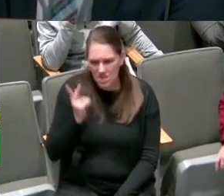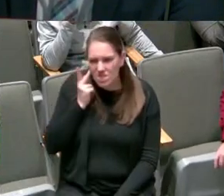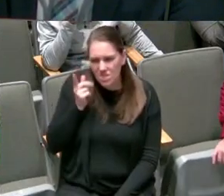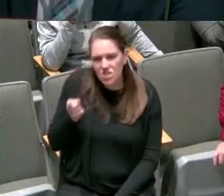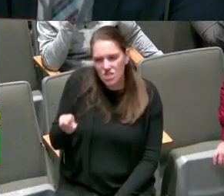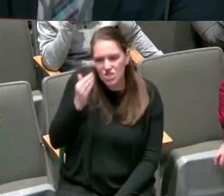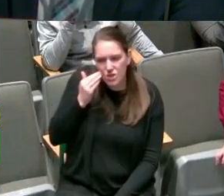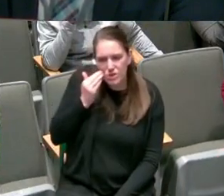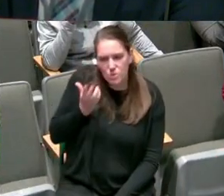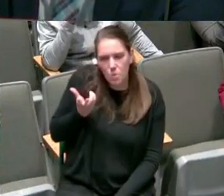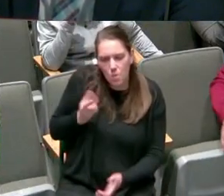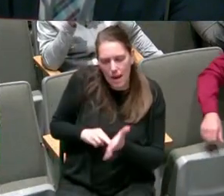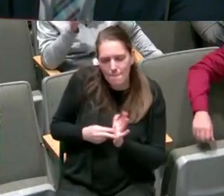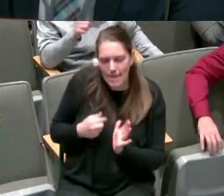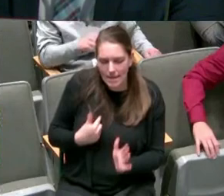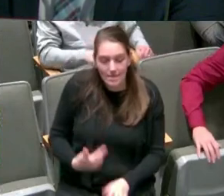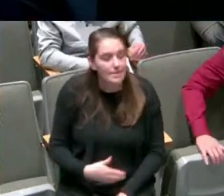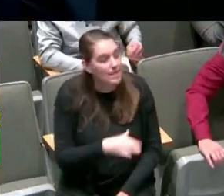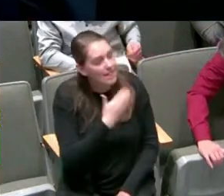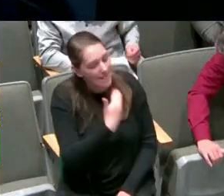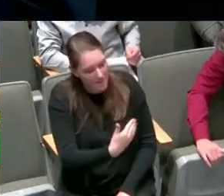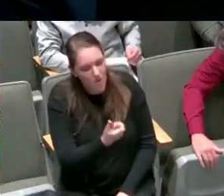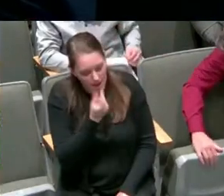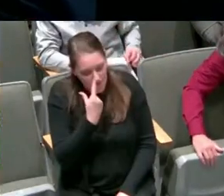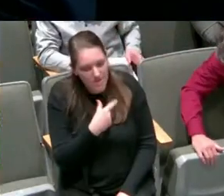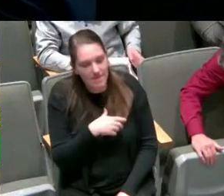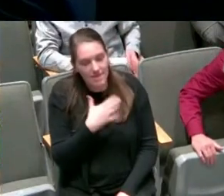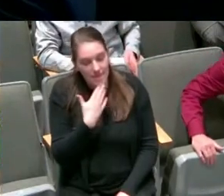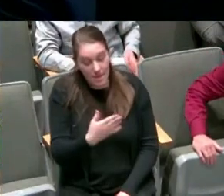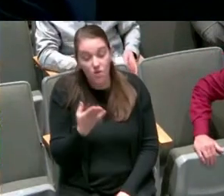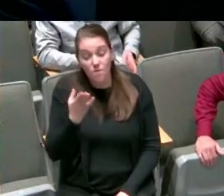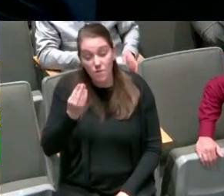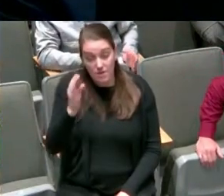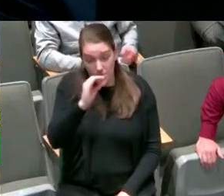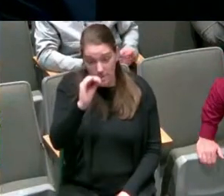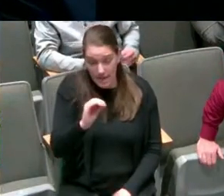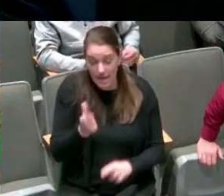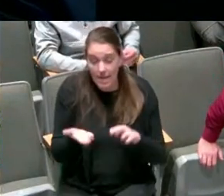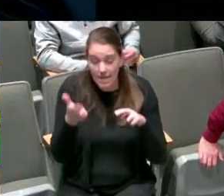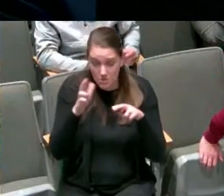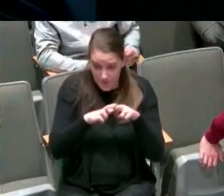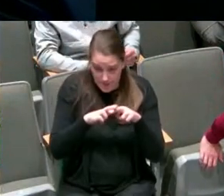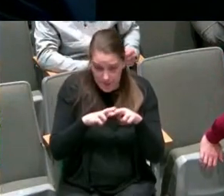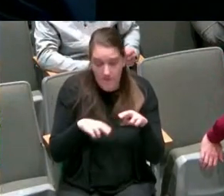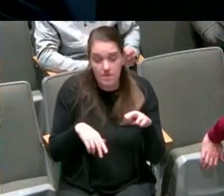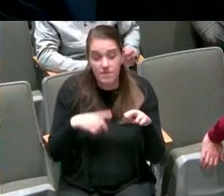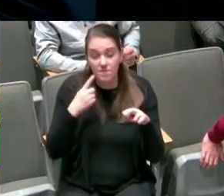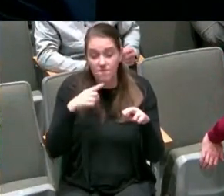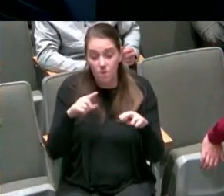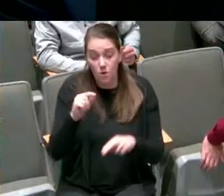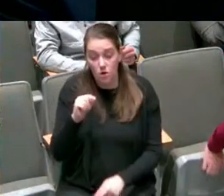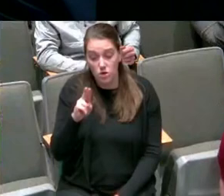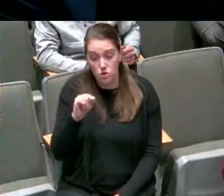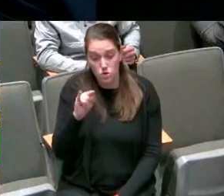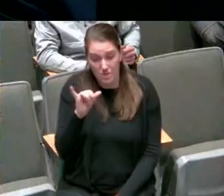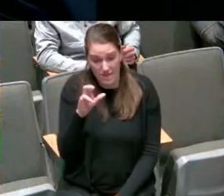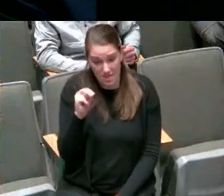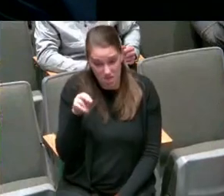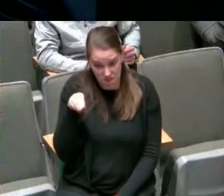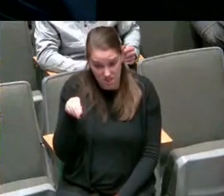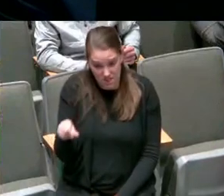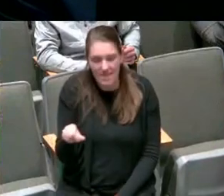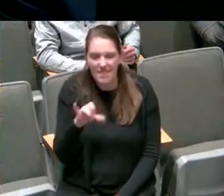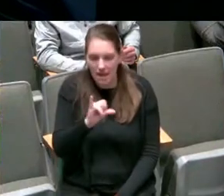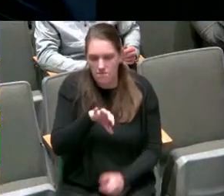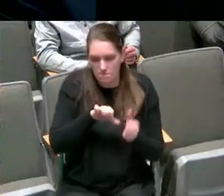I do thank you that's a that's a great question so the 14 increase in the tuition is part of